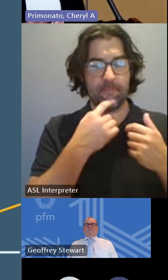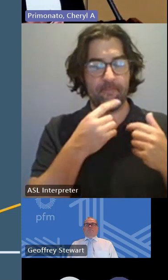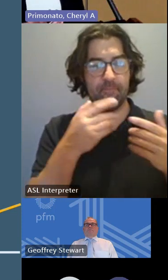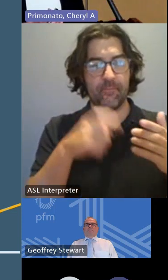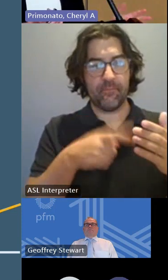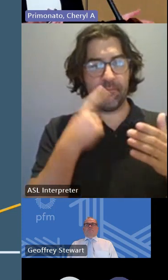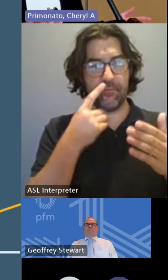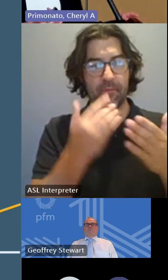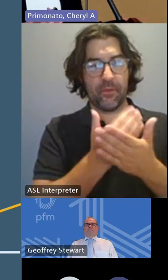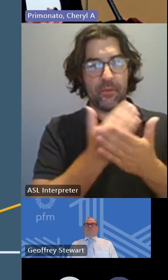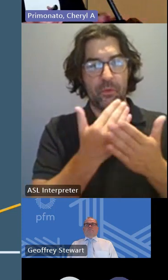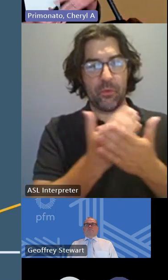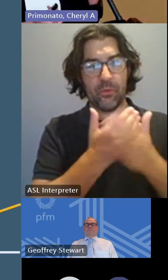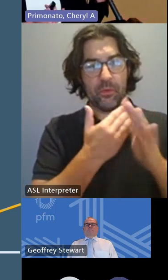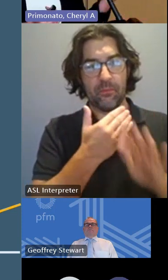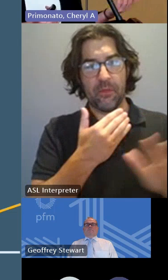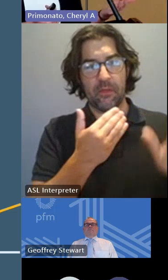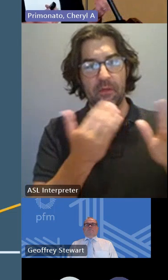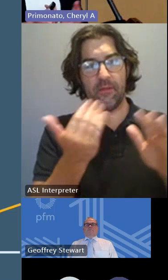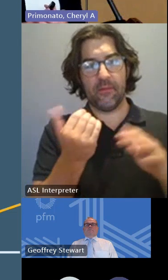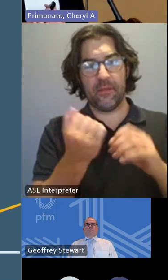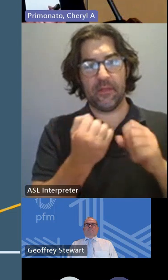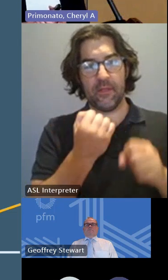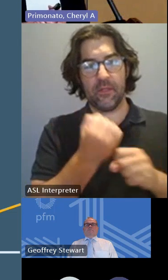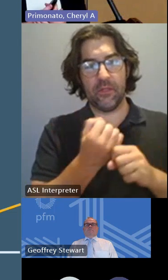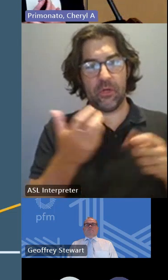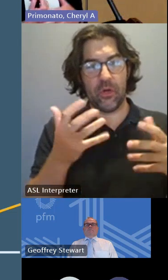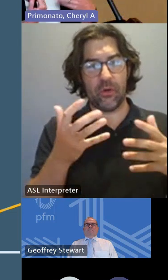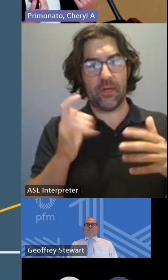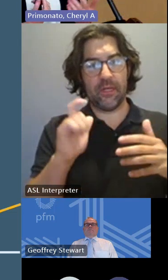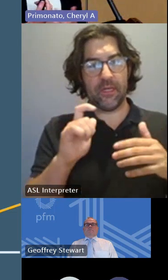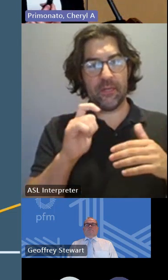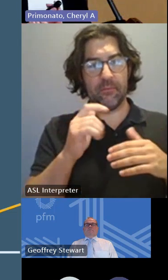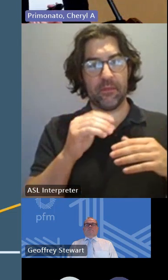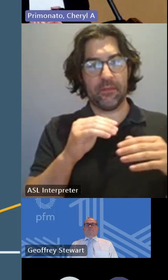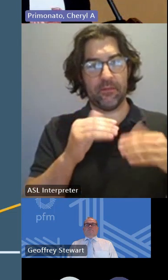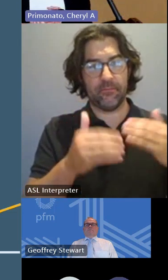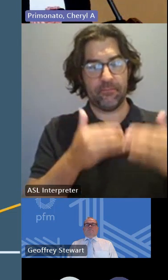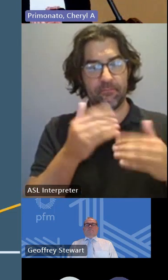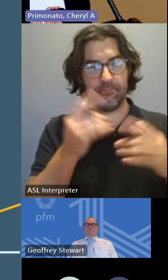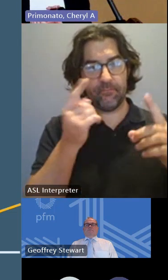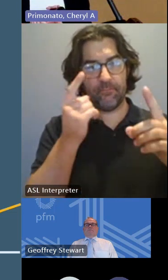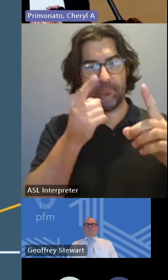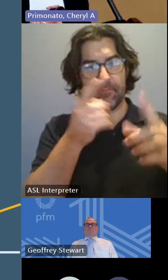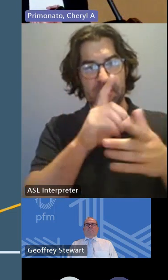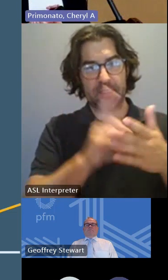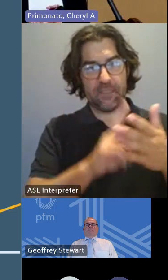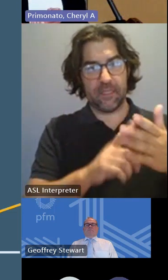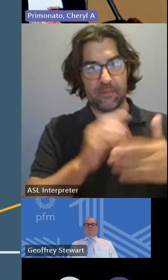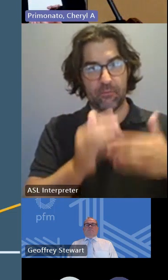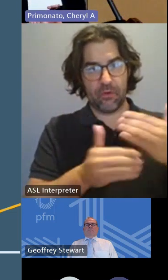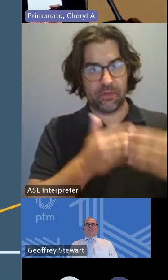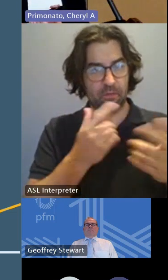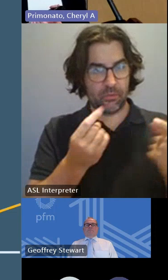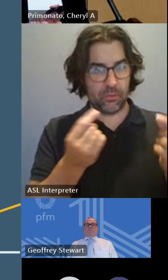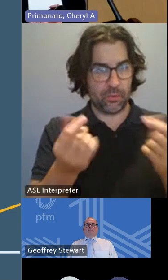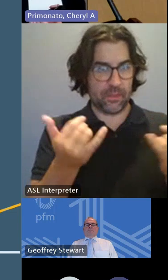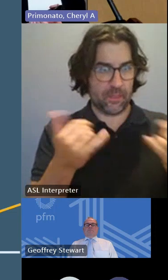new about another 15 years. So we already would need to be moving towards this design process that we are doing